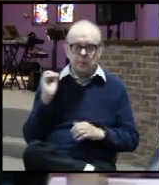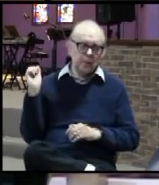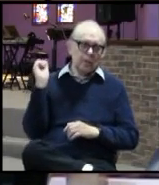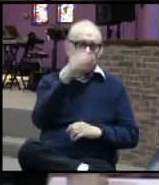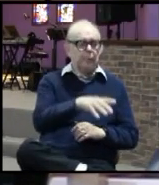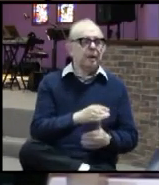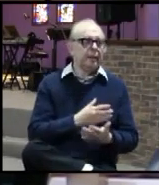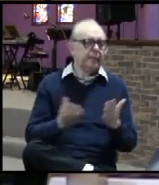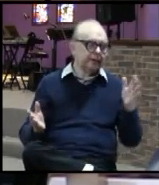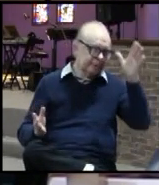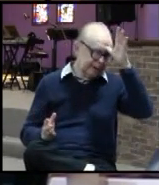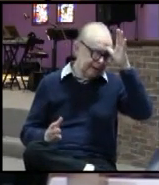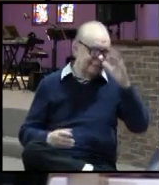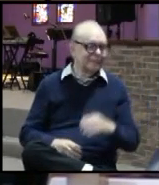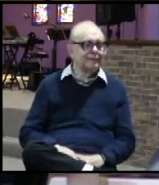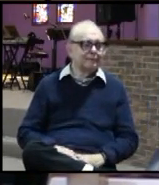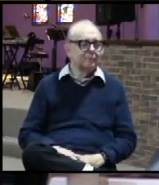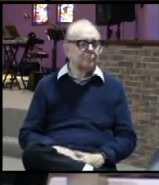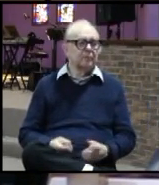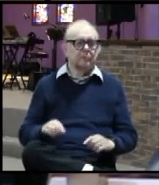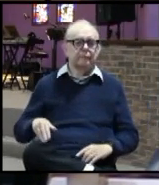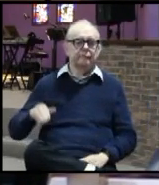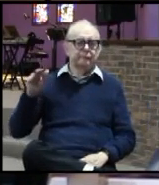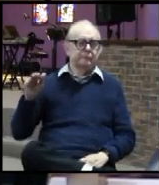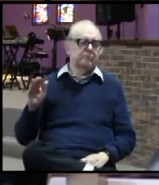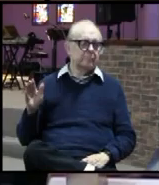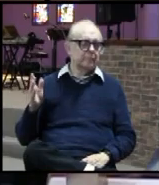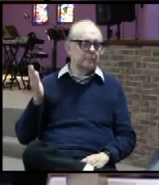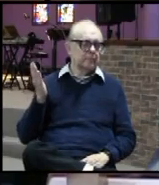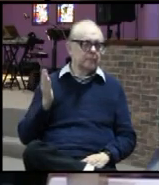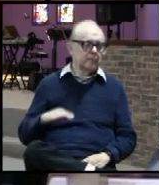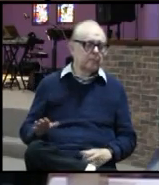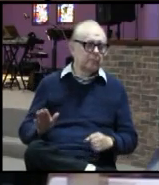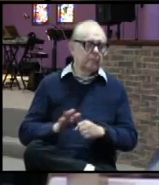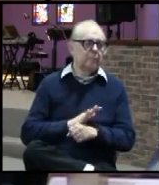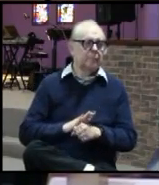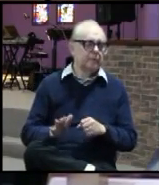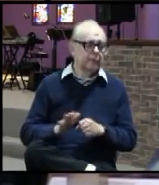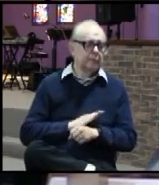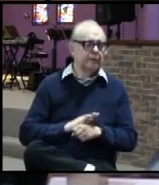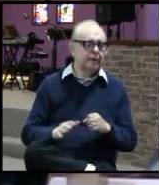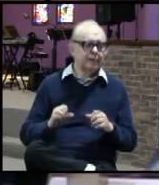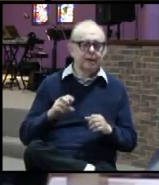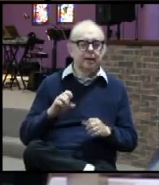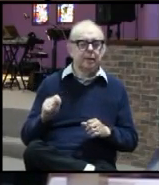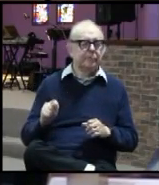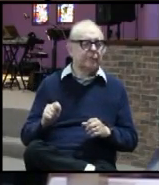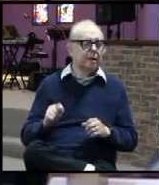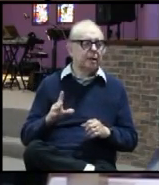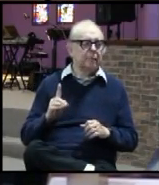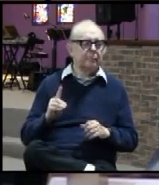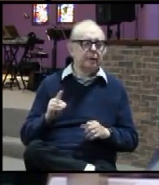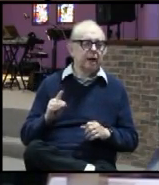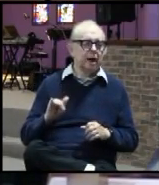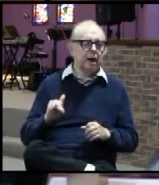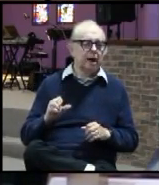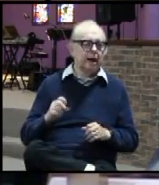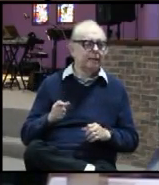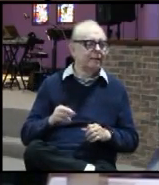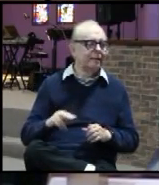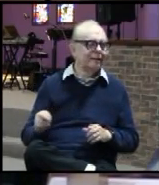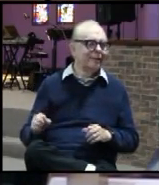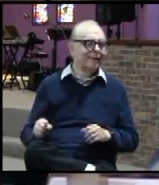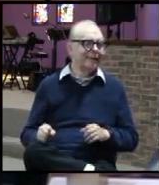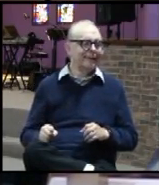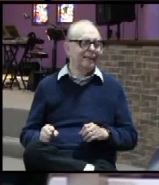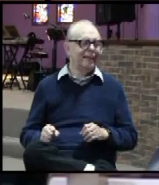fireplace. And as I said, when we grew up, we never had one complete set of dishes at our house. Ours